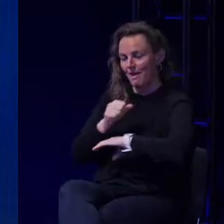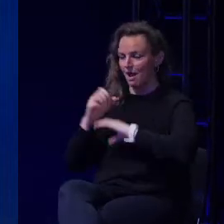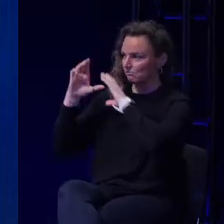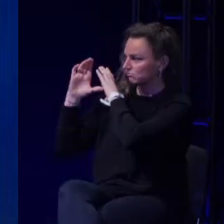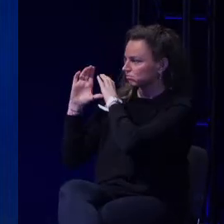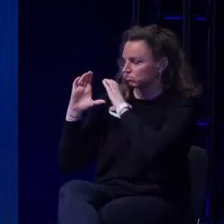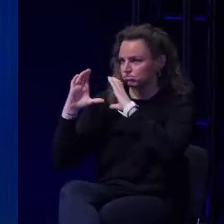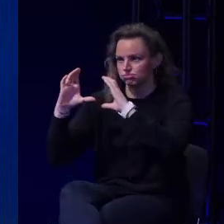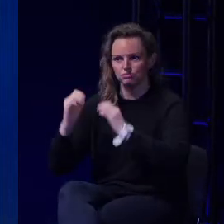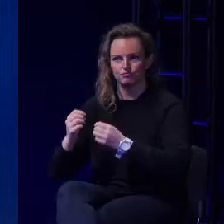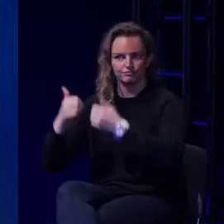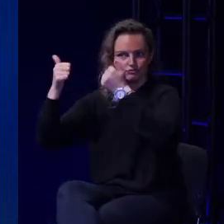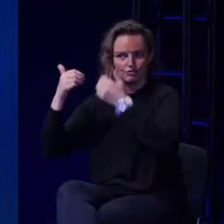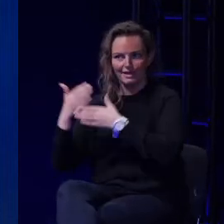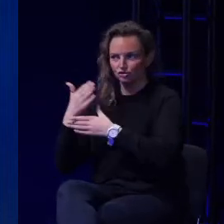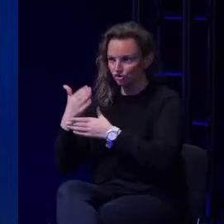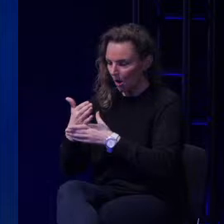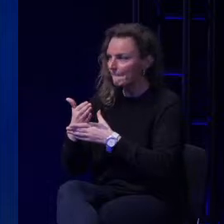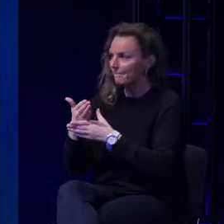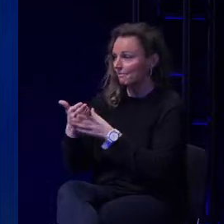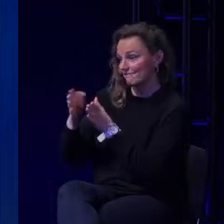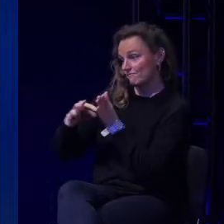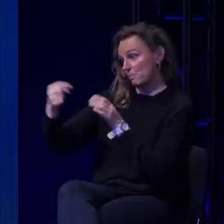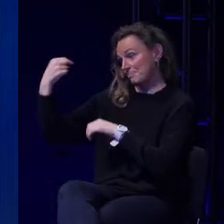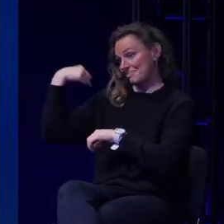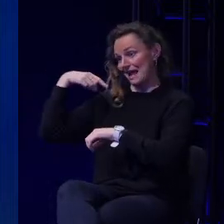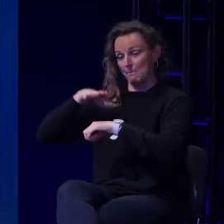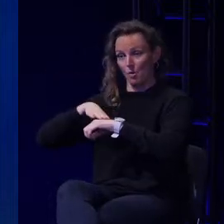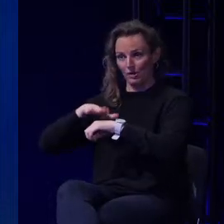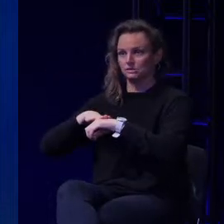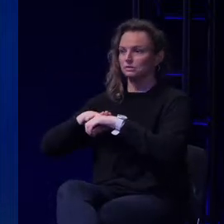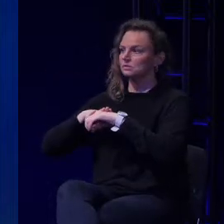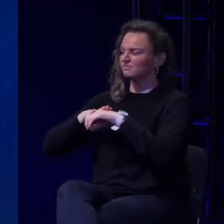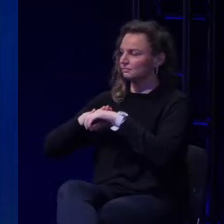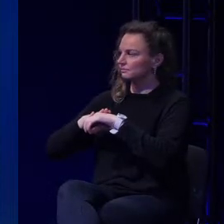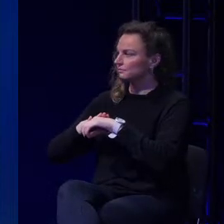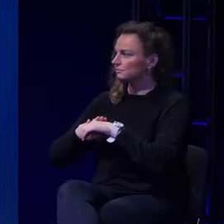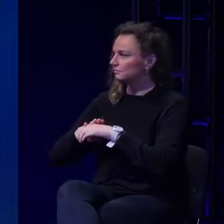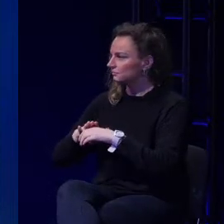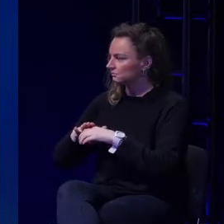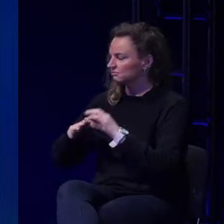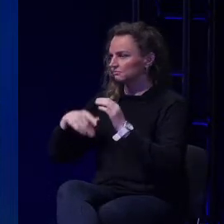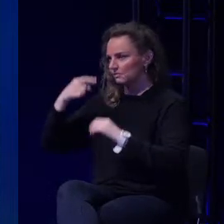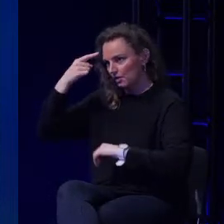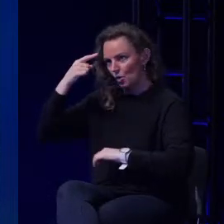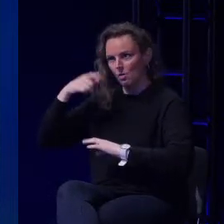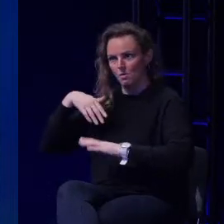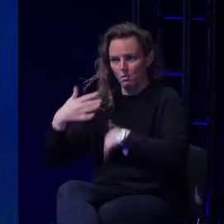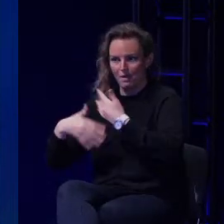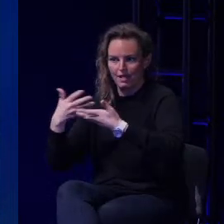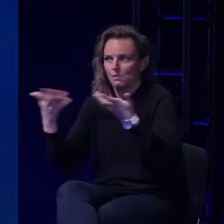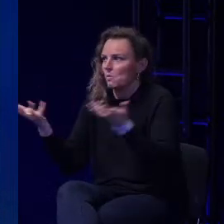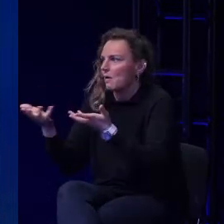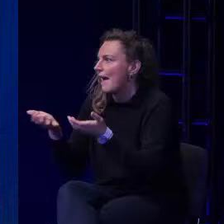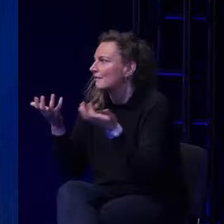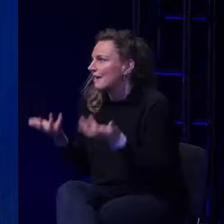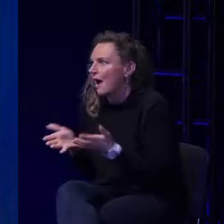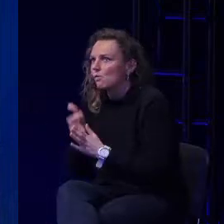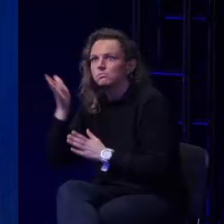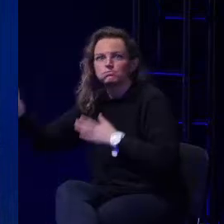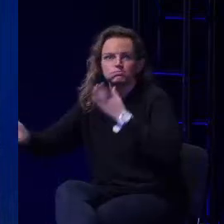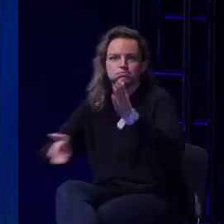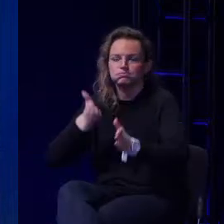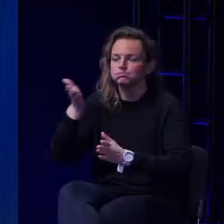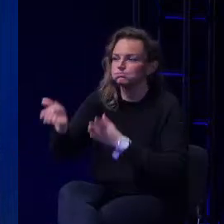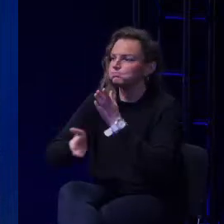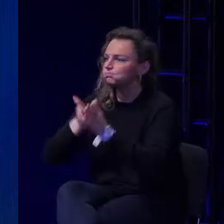job. And it was sort of from there that I thought, okay, well, where do I go now? And it was